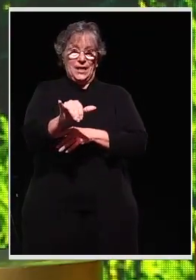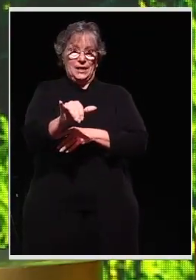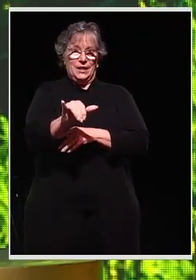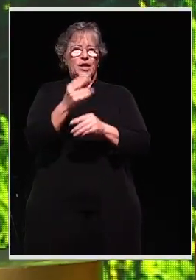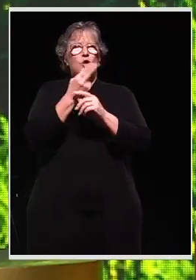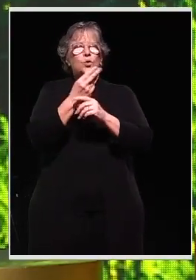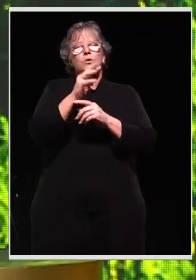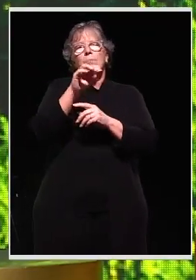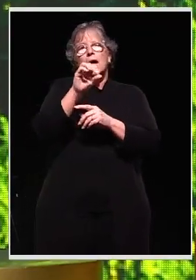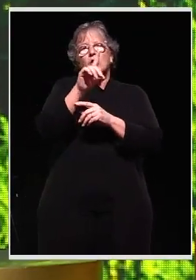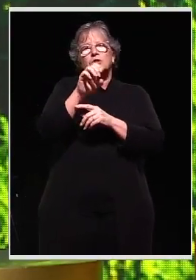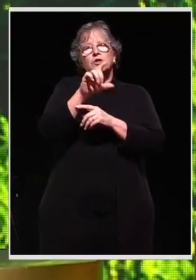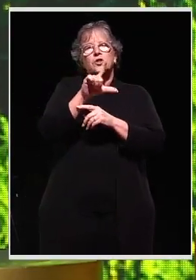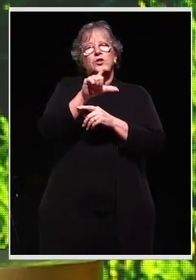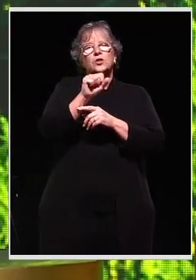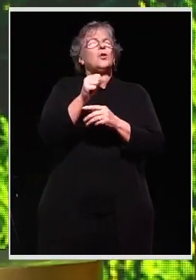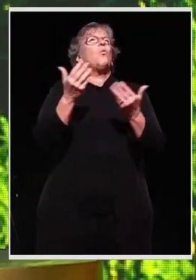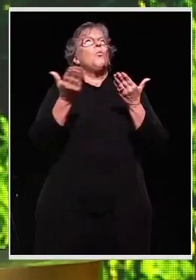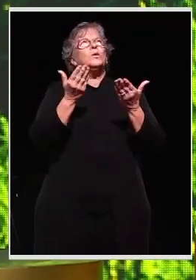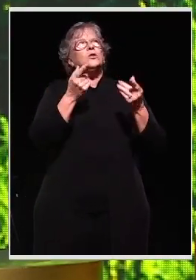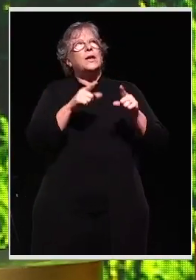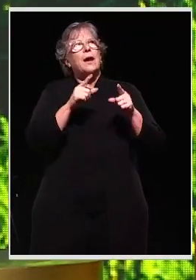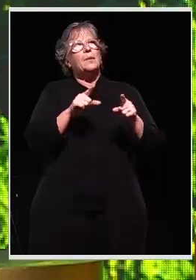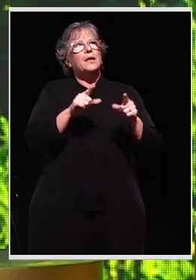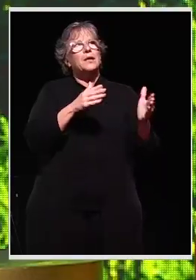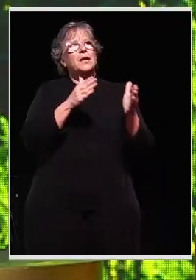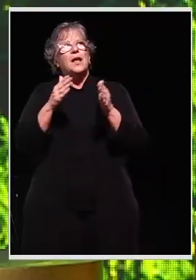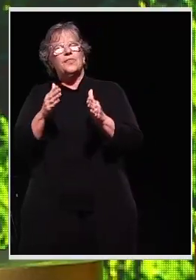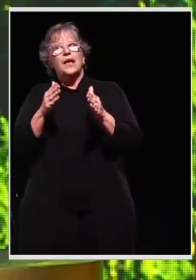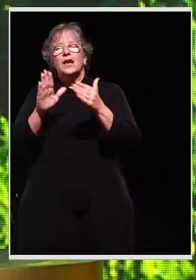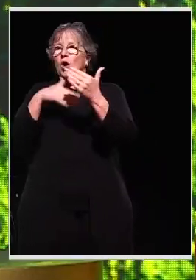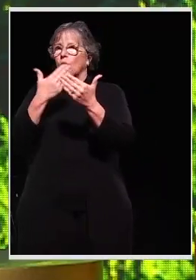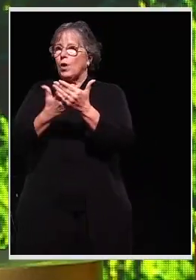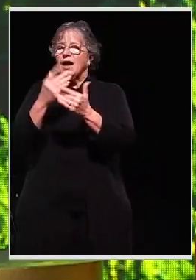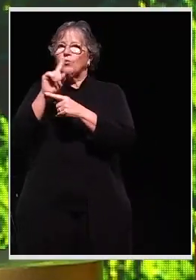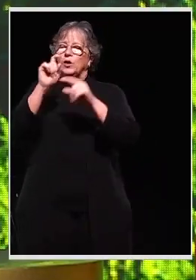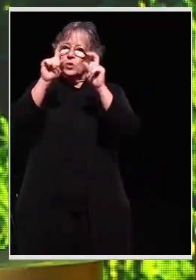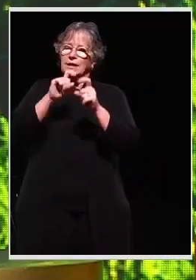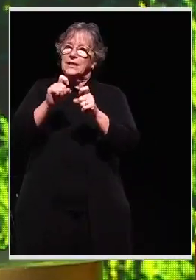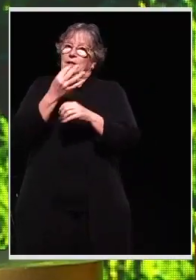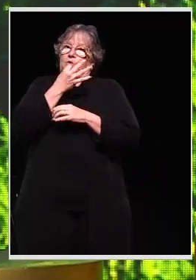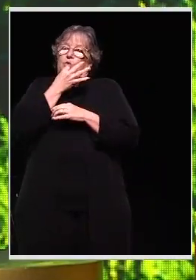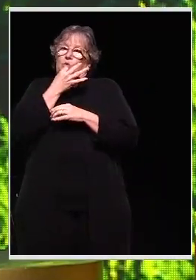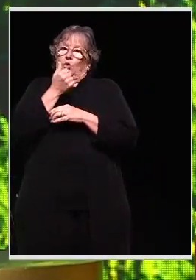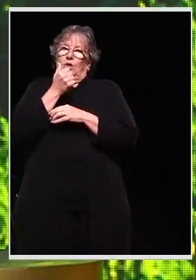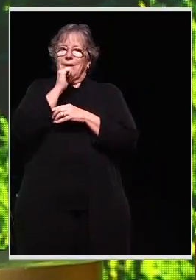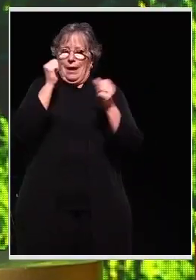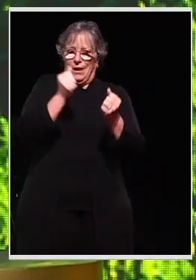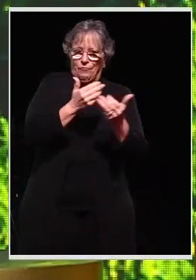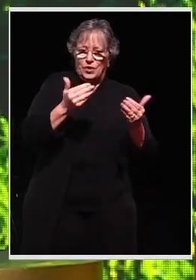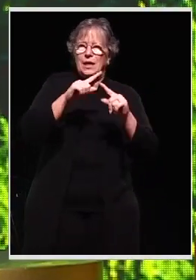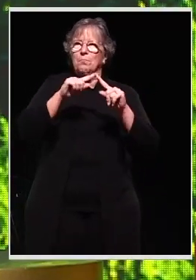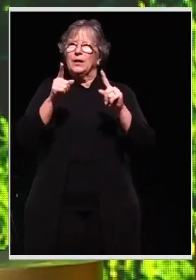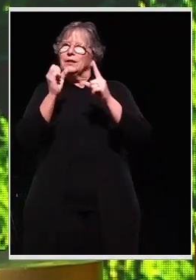through what are going to be the scenarios and get you to where you can test sooner, so you know you're not testing everything, but you're testing those scenarios that really are